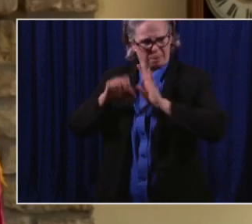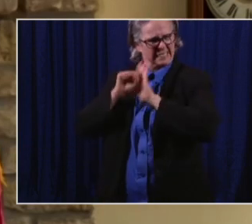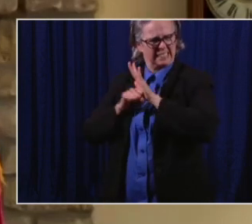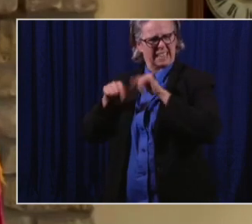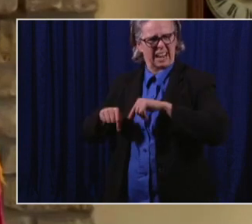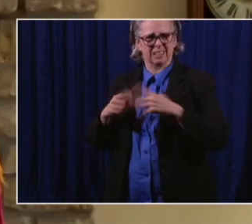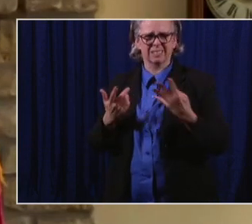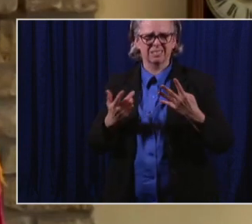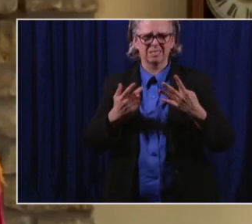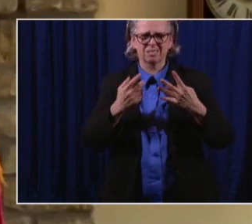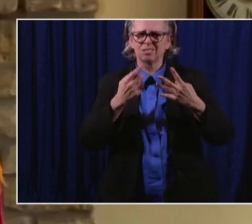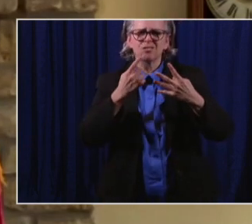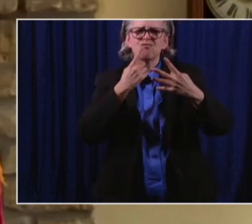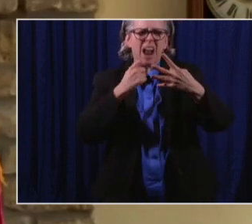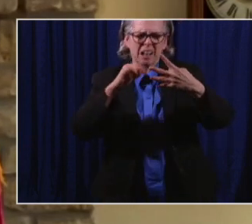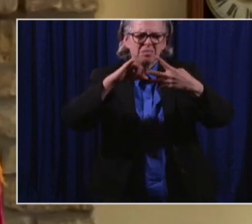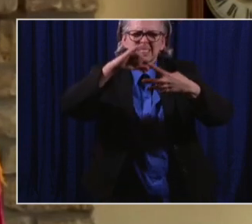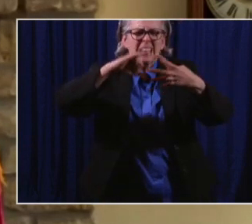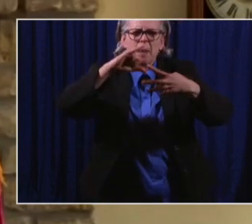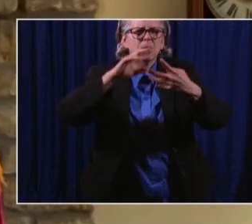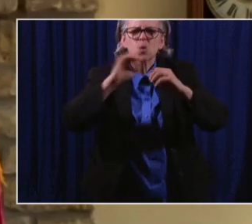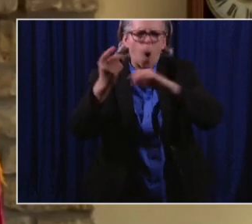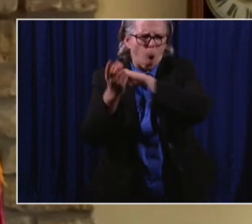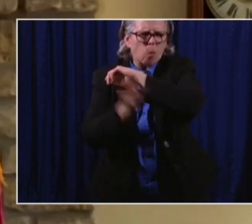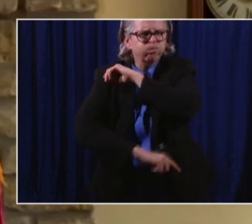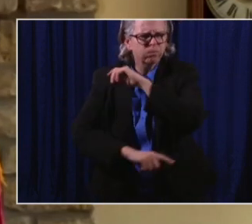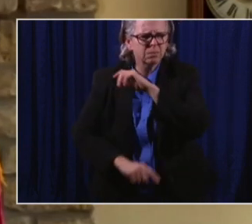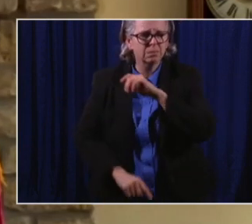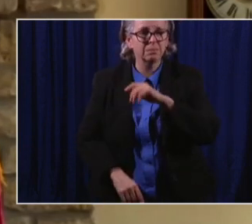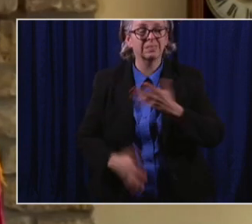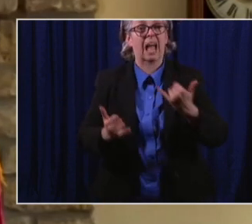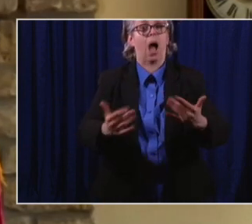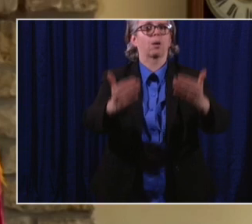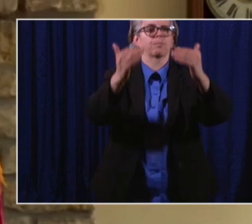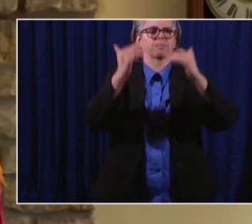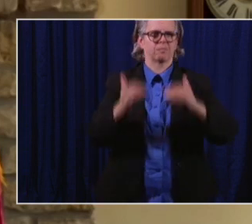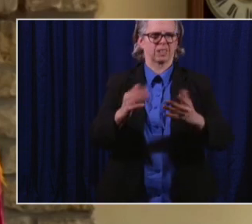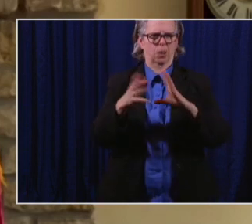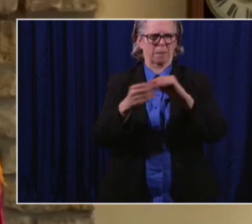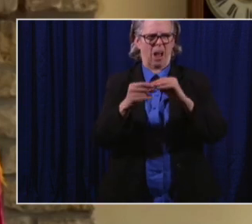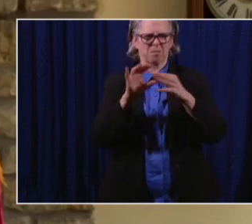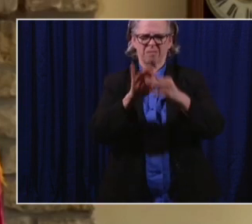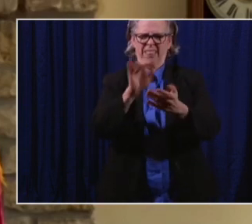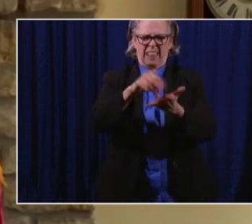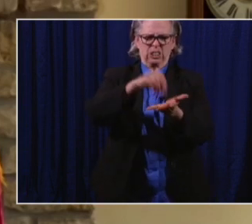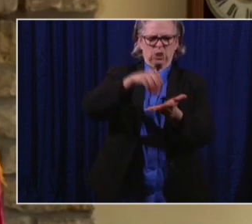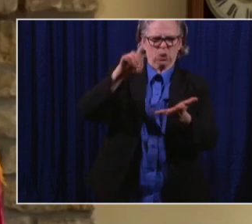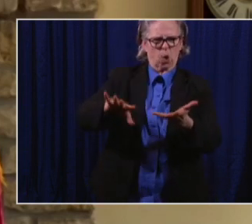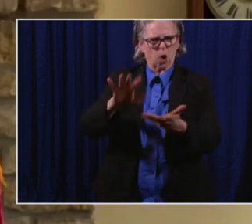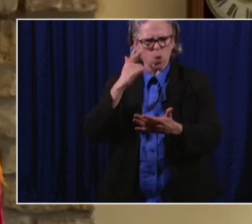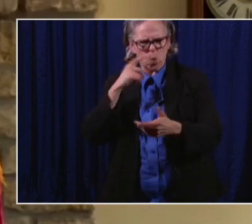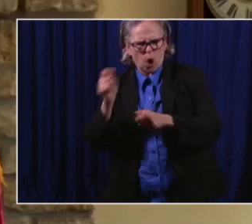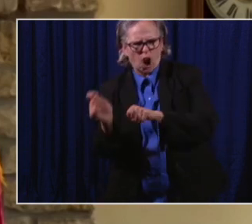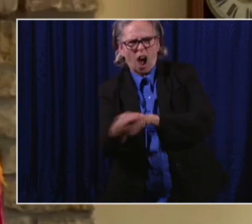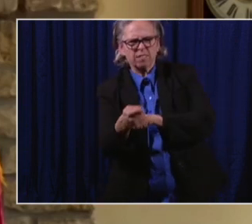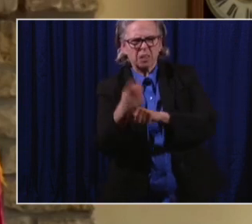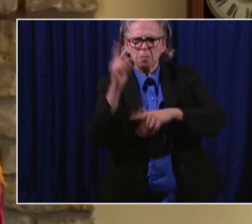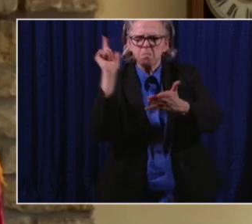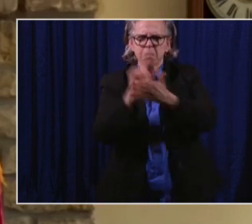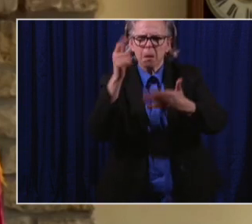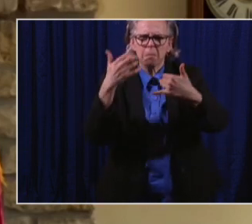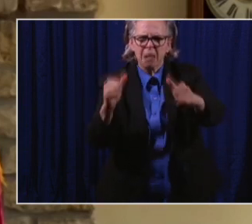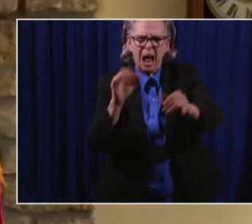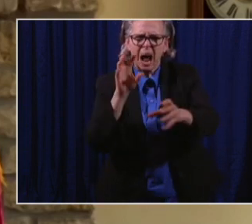Let me talk about the student golfer, but I want to talk about all